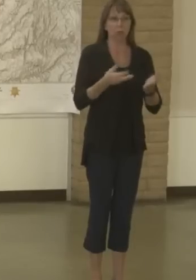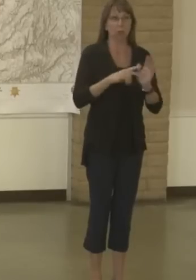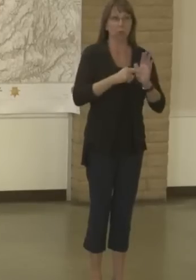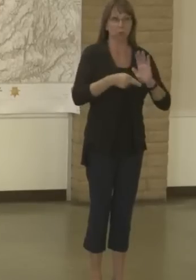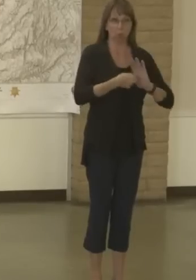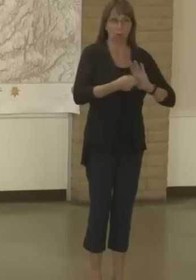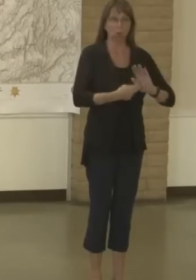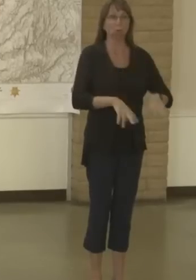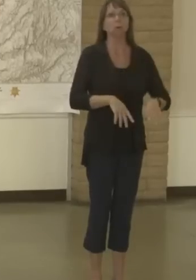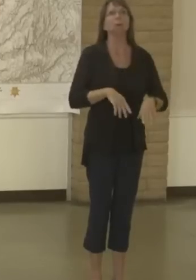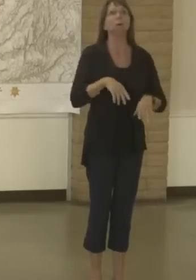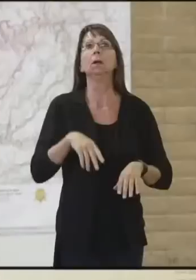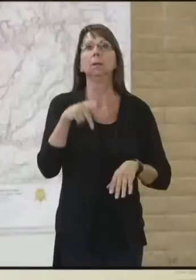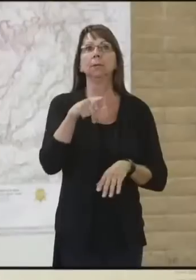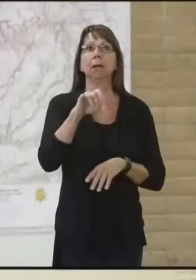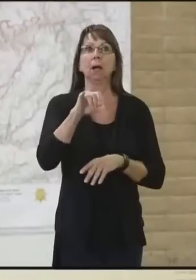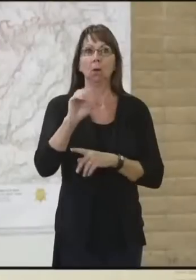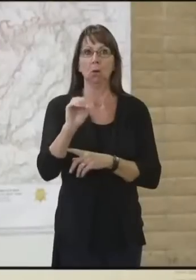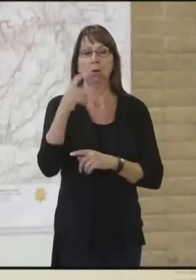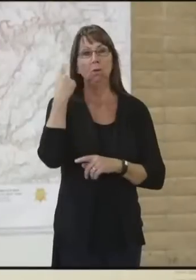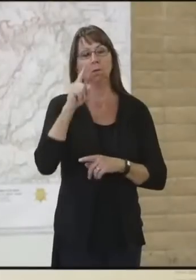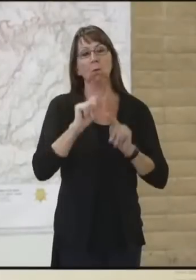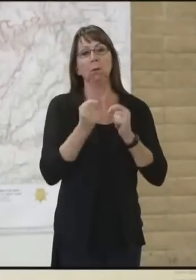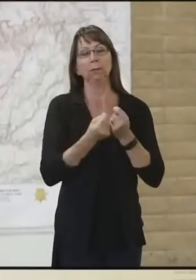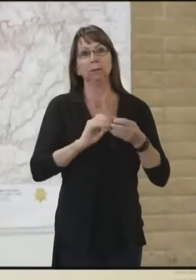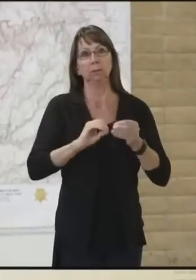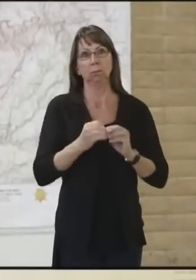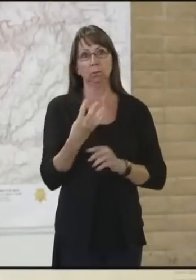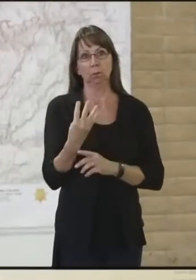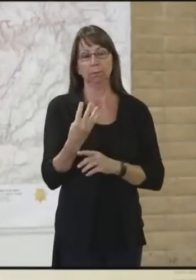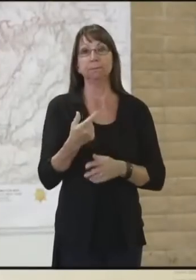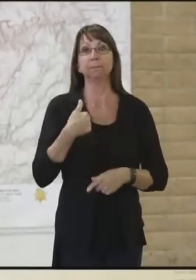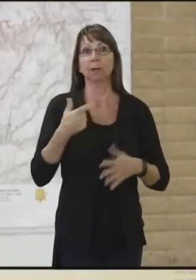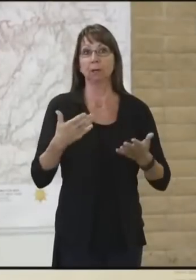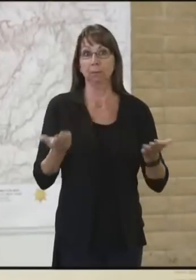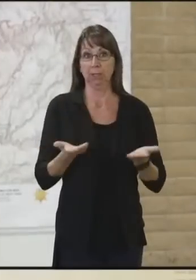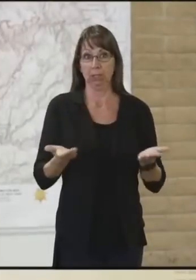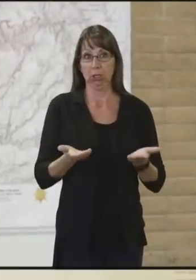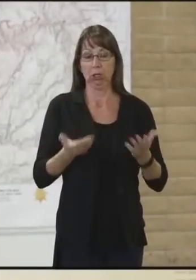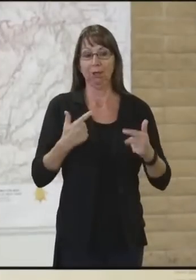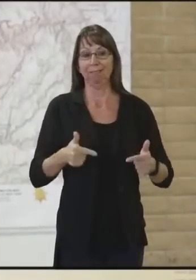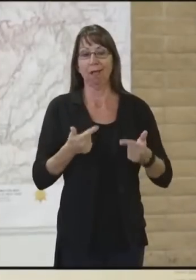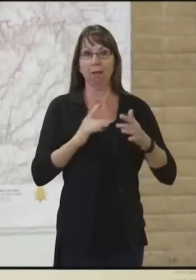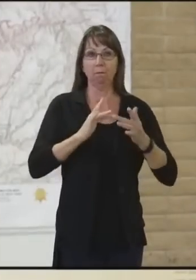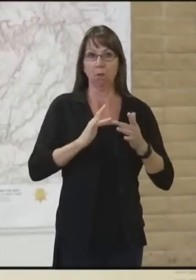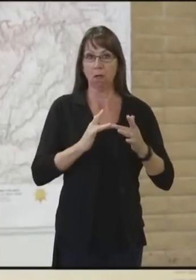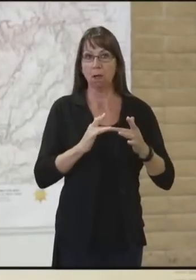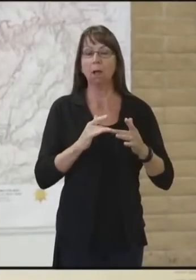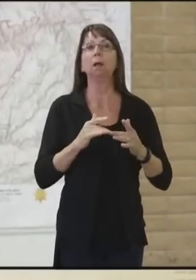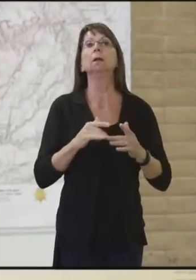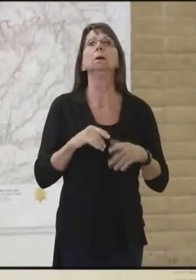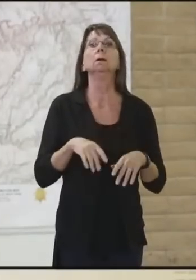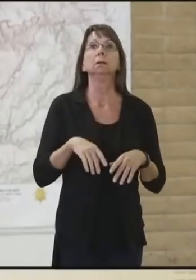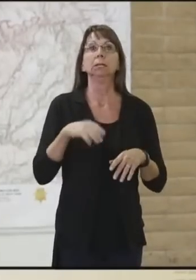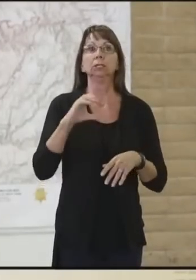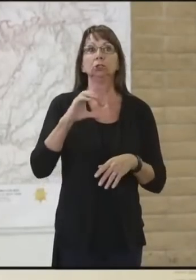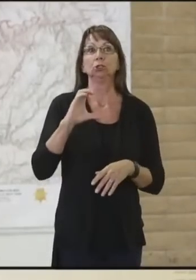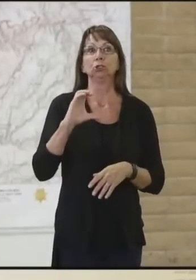CAL FIRE Incident Management Team 4. I'm coming to you live from the Silver Dollar Fairgrounds here in